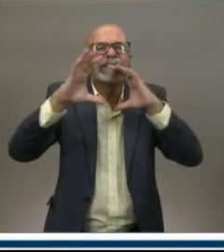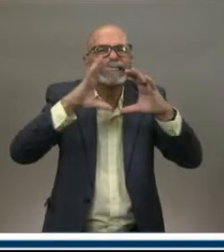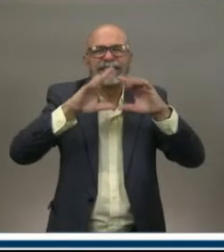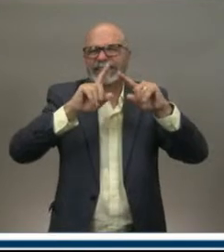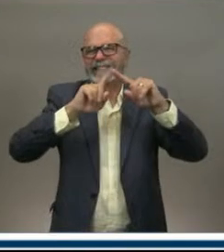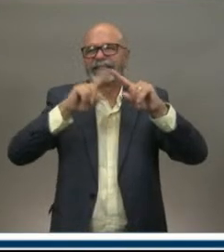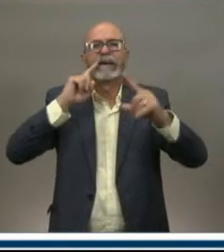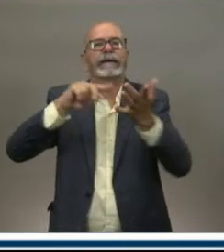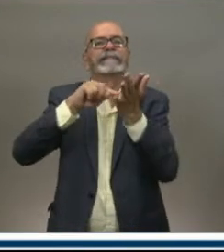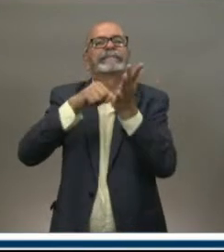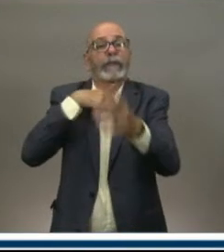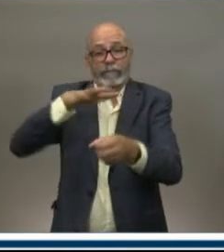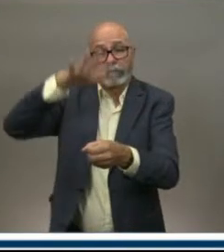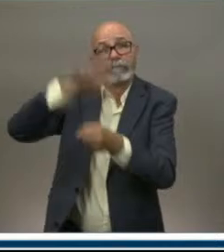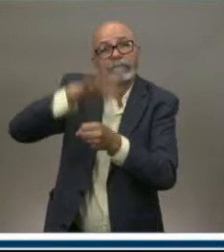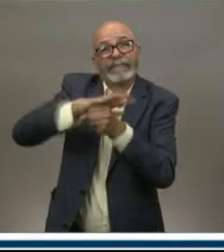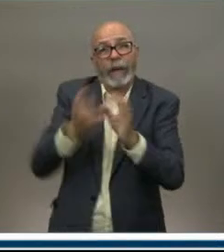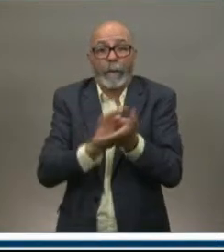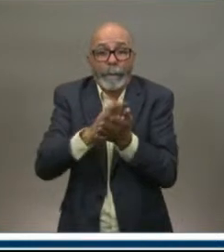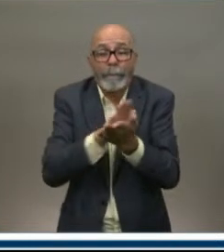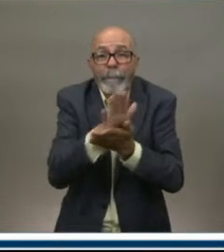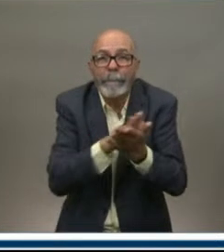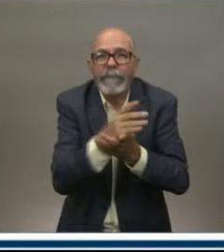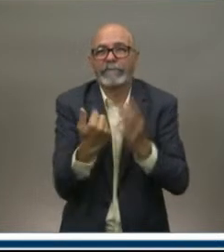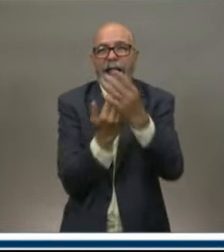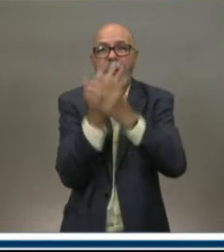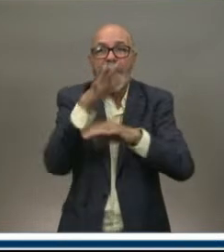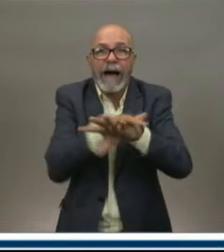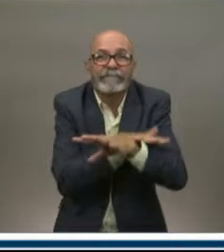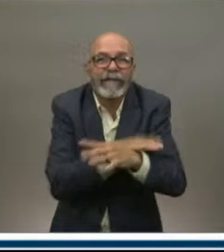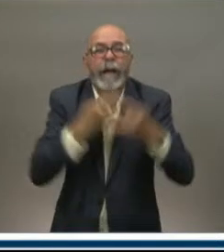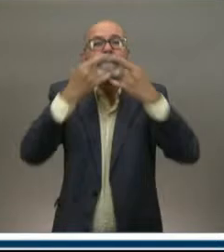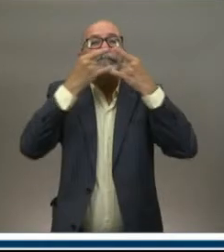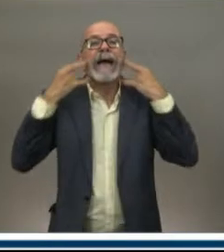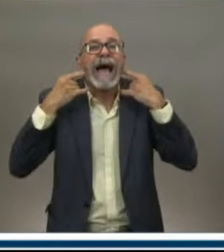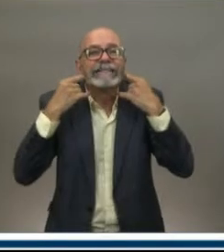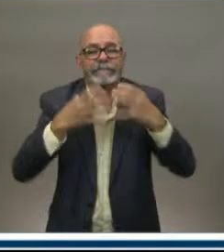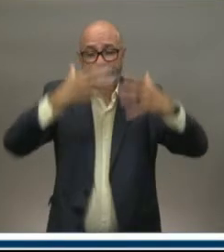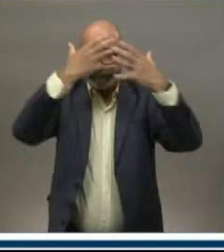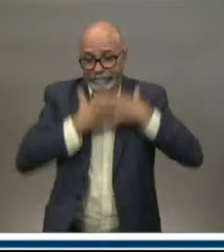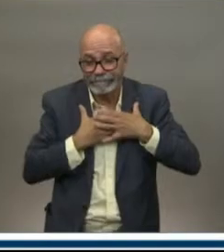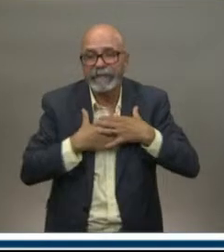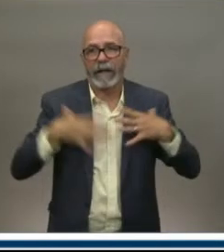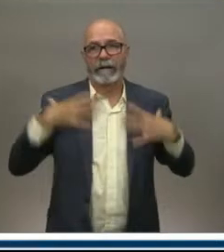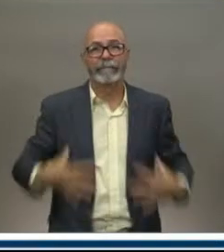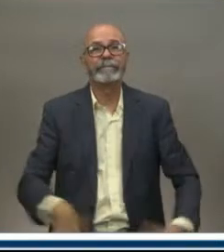stations, personal protective equipment or PPE carts, room dividers,